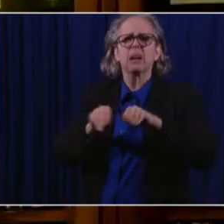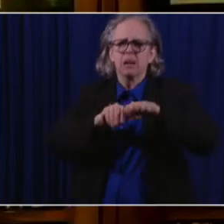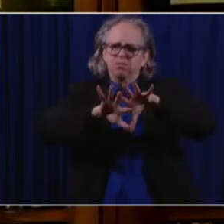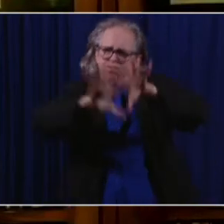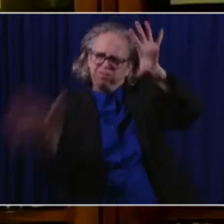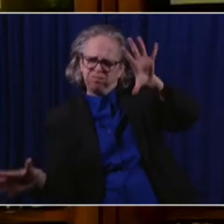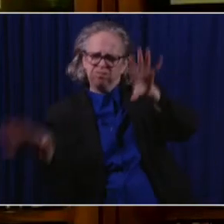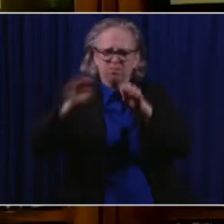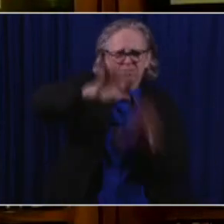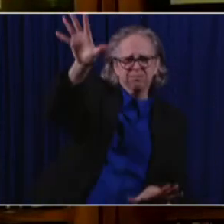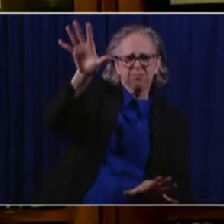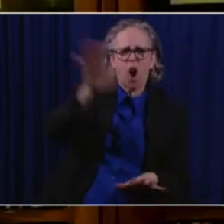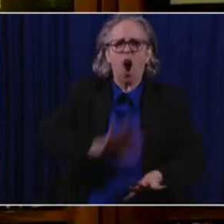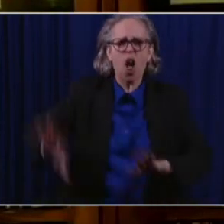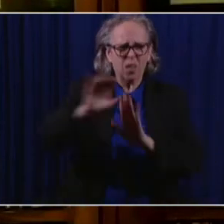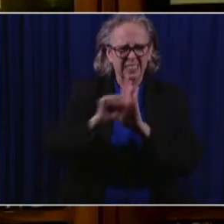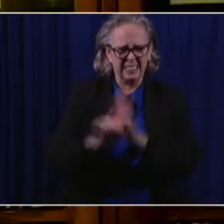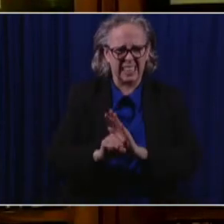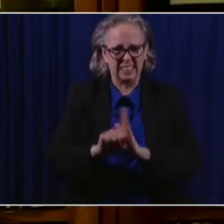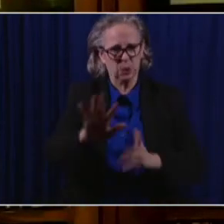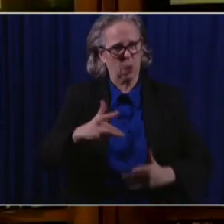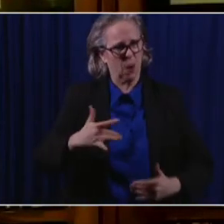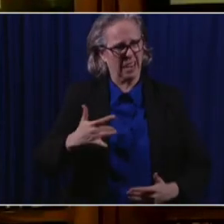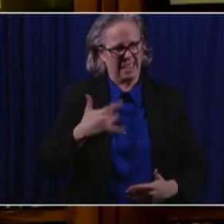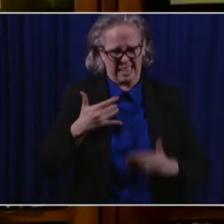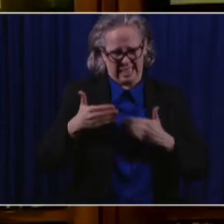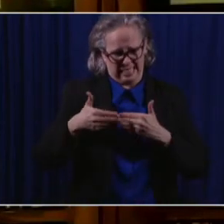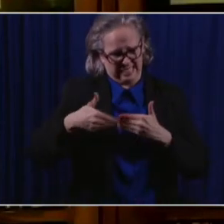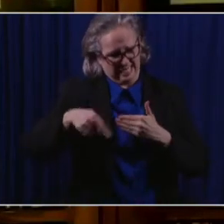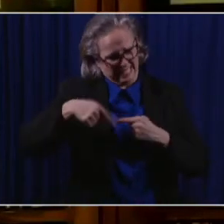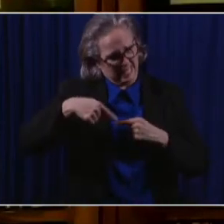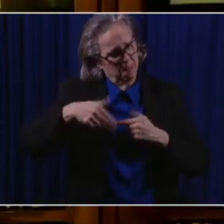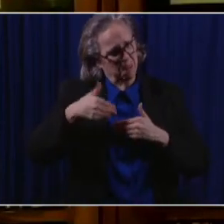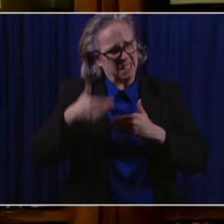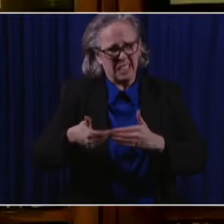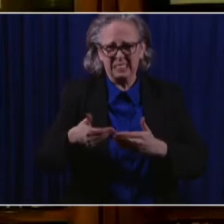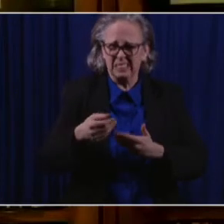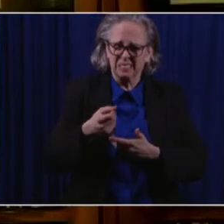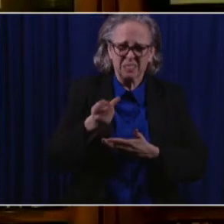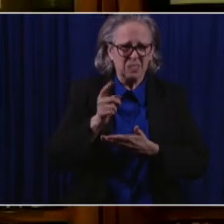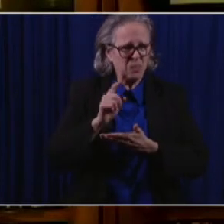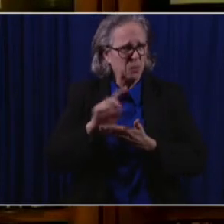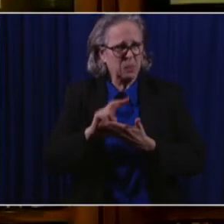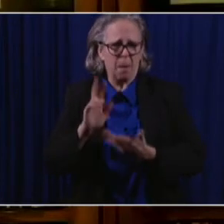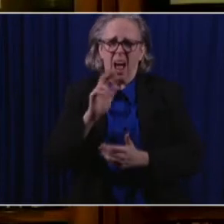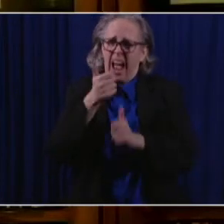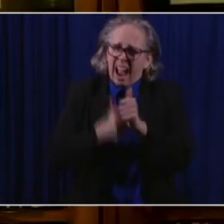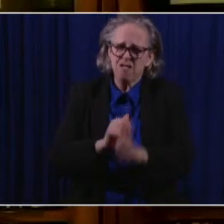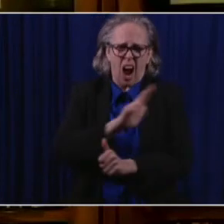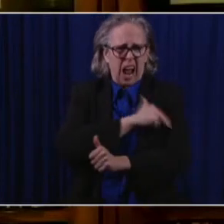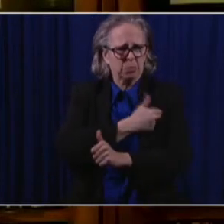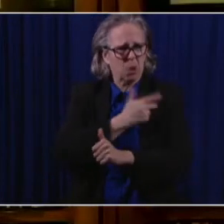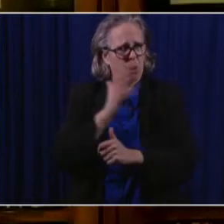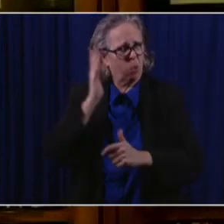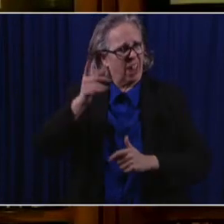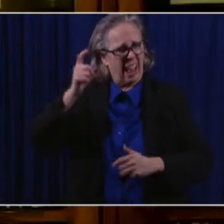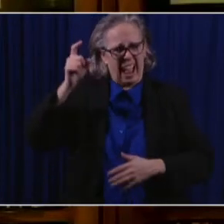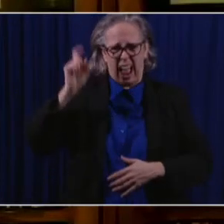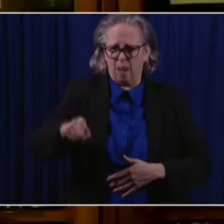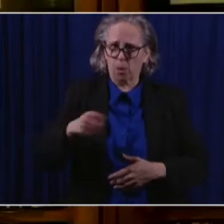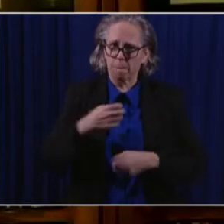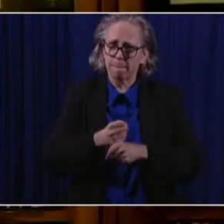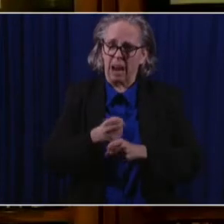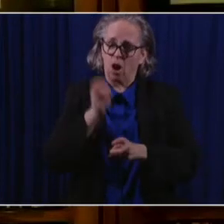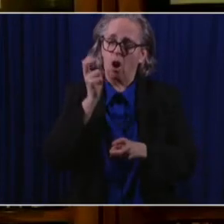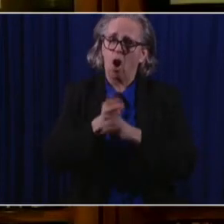next few weeks, every hospital in the state is going to have to start making tough decisions about how it will staff